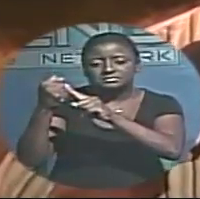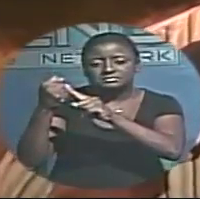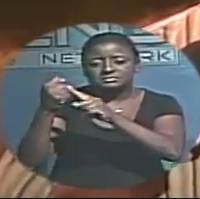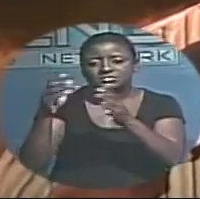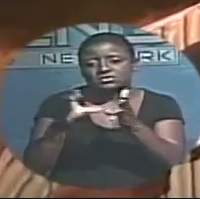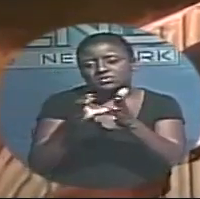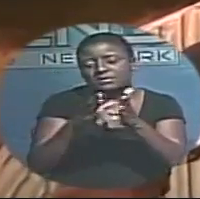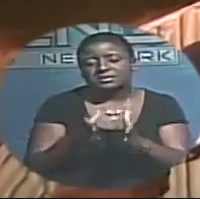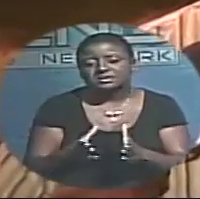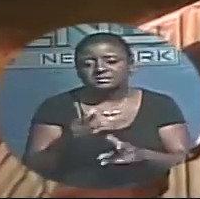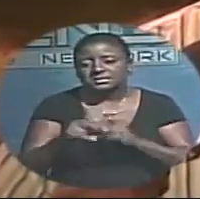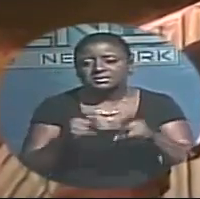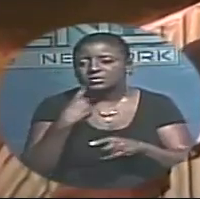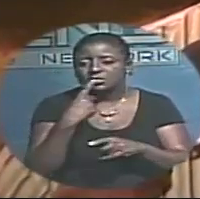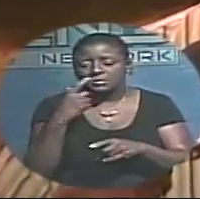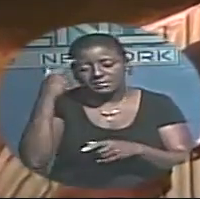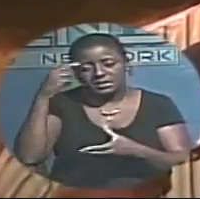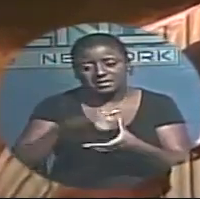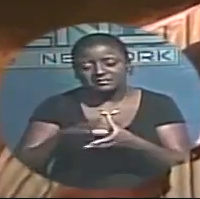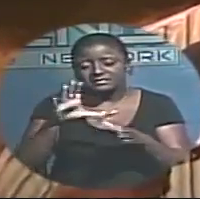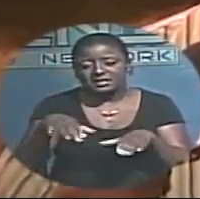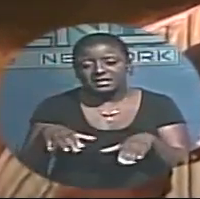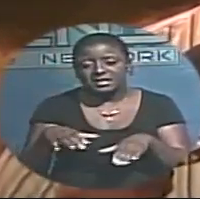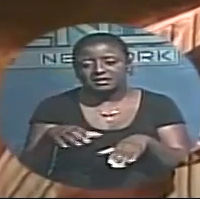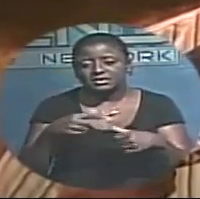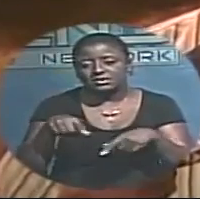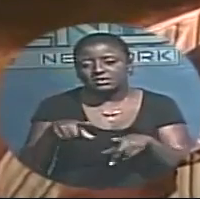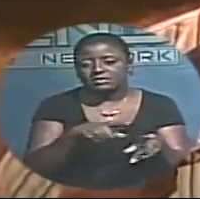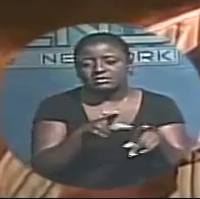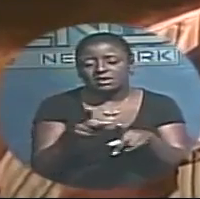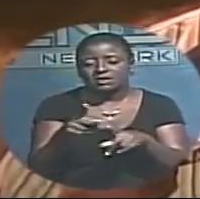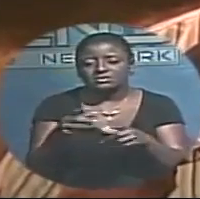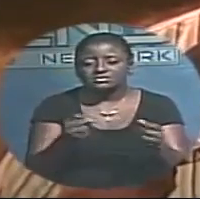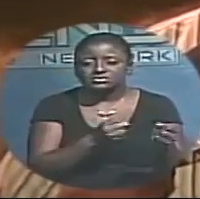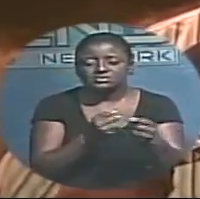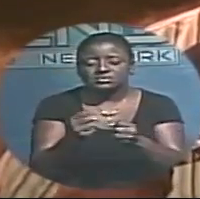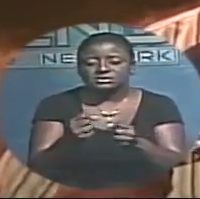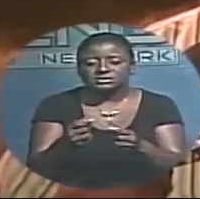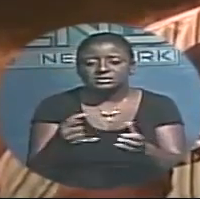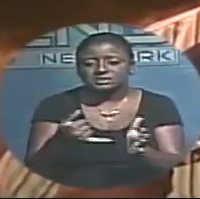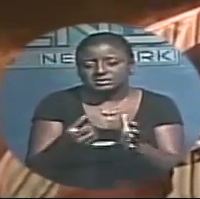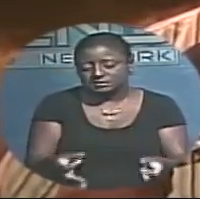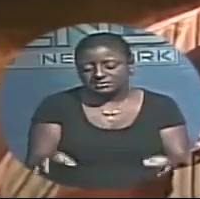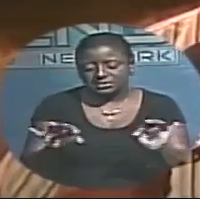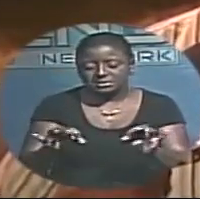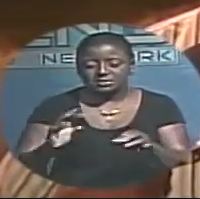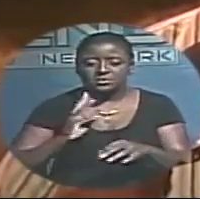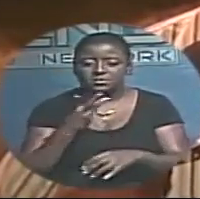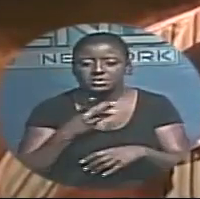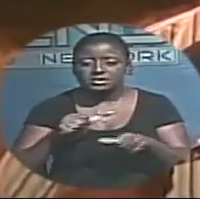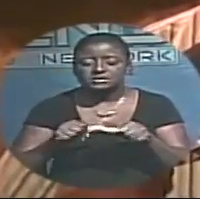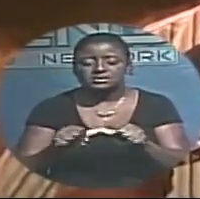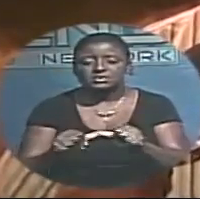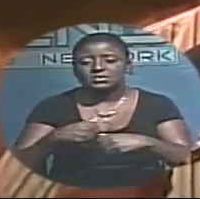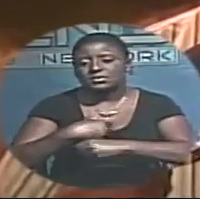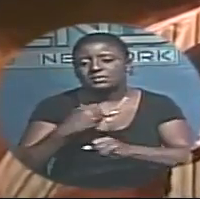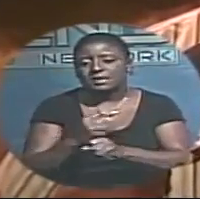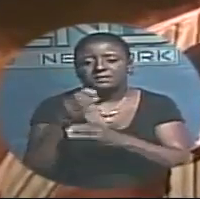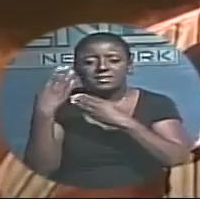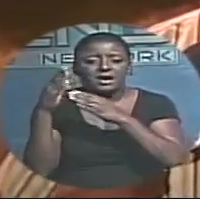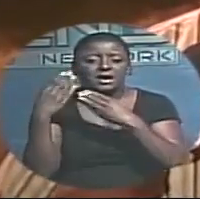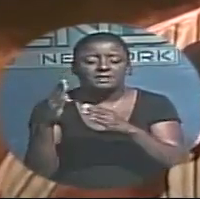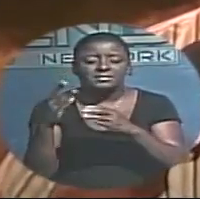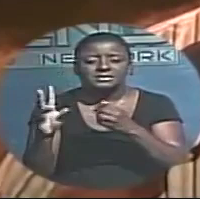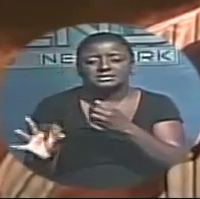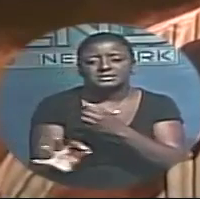believe that they can run up and down the street. It is very important that we continue to make the Bahamas a safe place for persons to